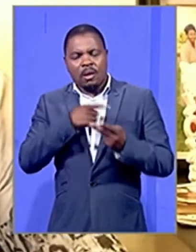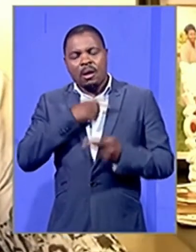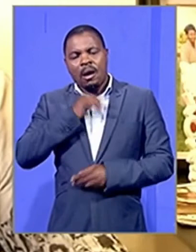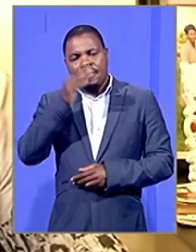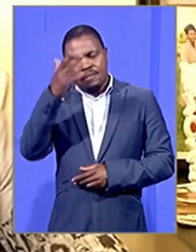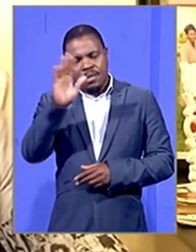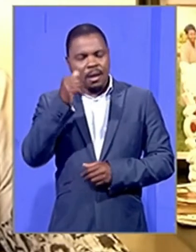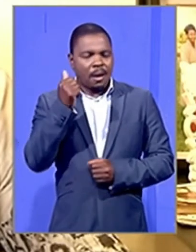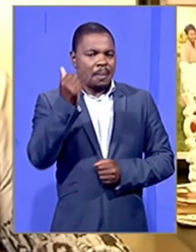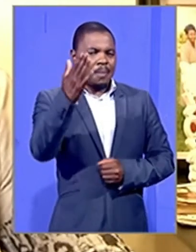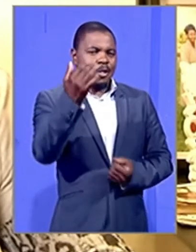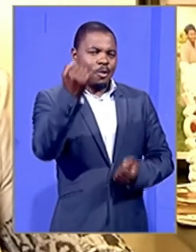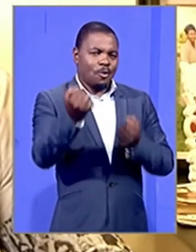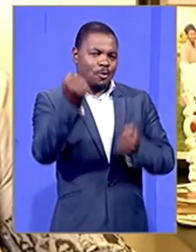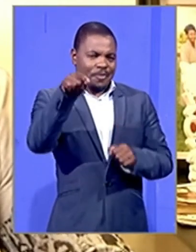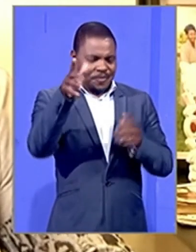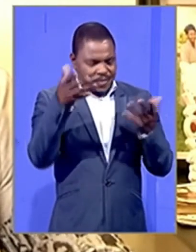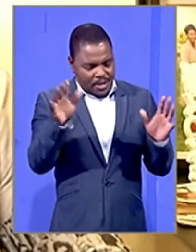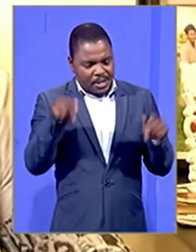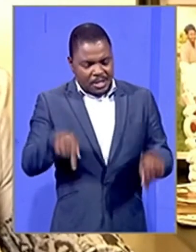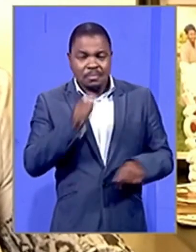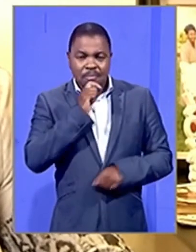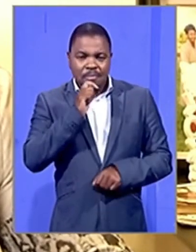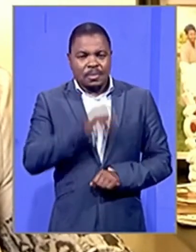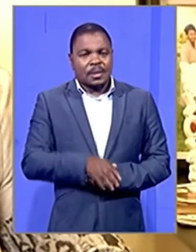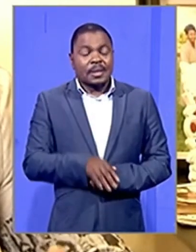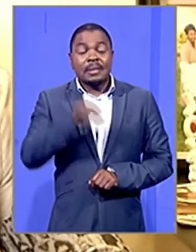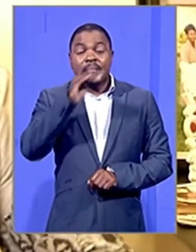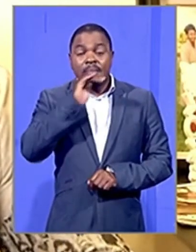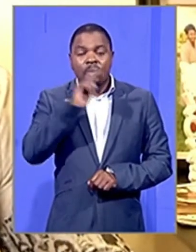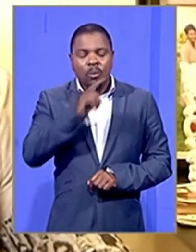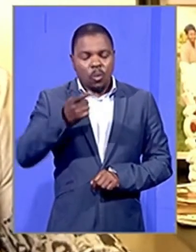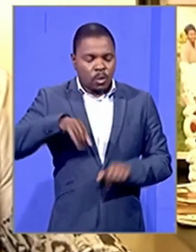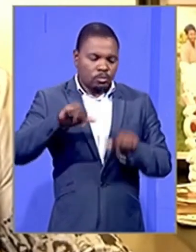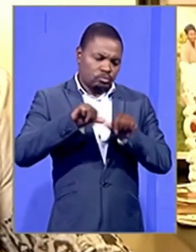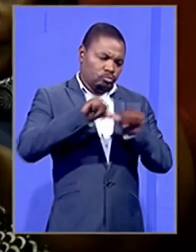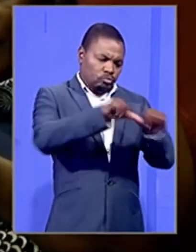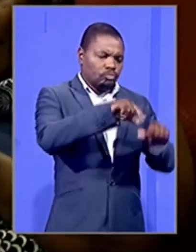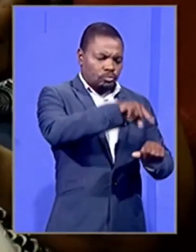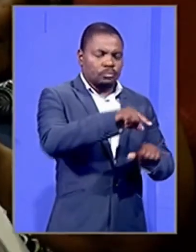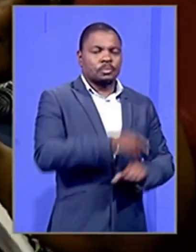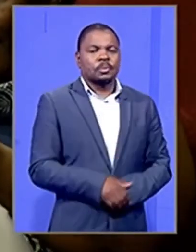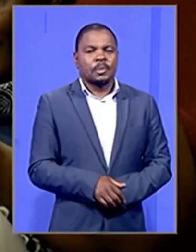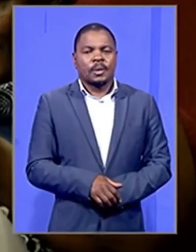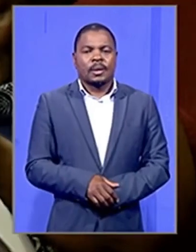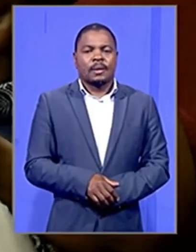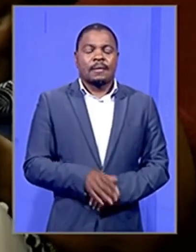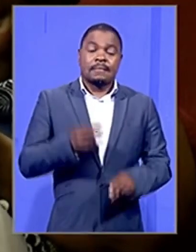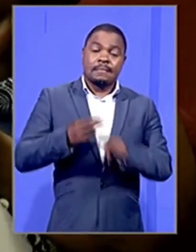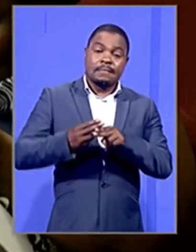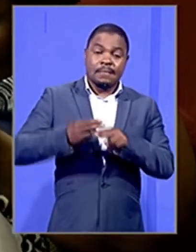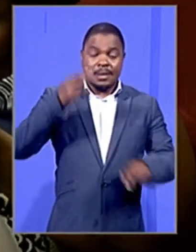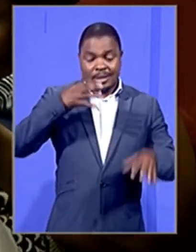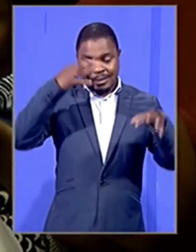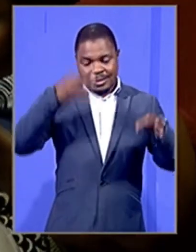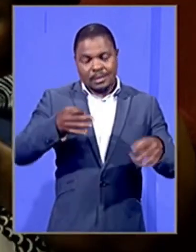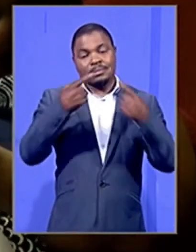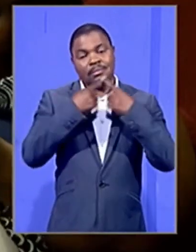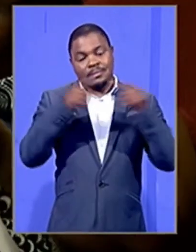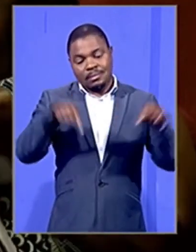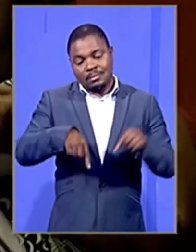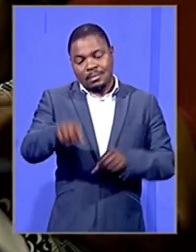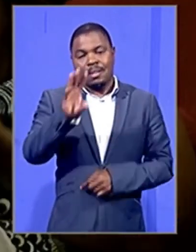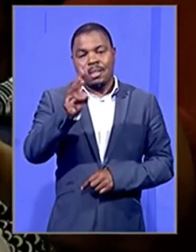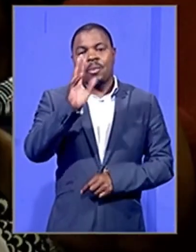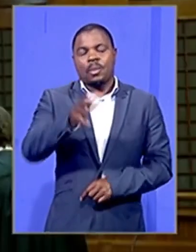phitse tabena o seng ha ka jeko e bolela hore ga tswela pele ka Macufe. Kahlolo e felletseng e tla phatlalatswa ka